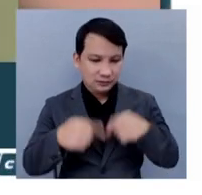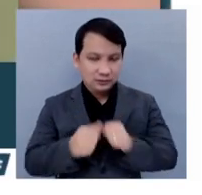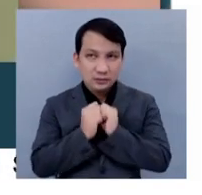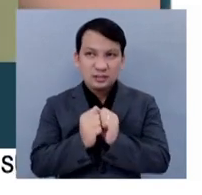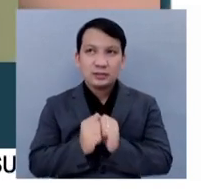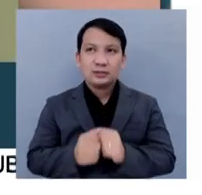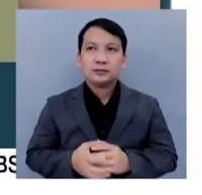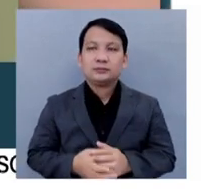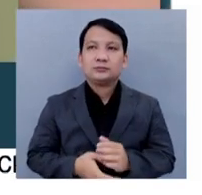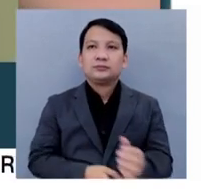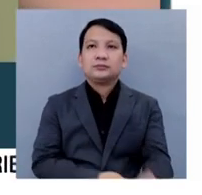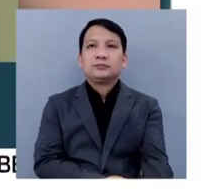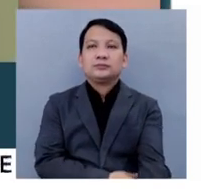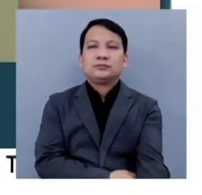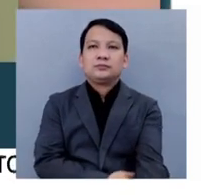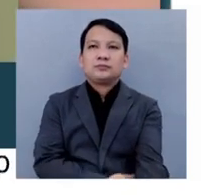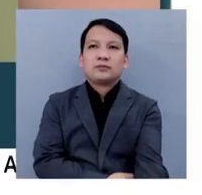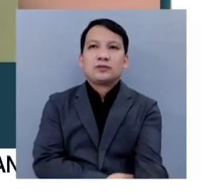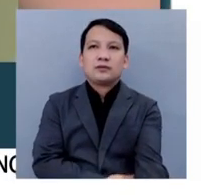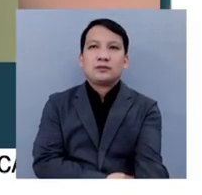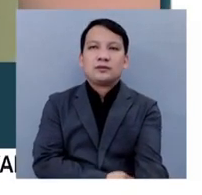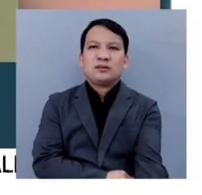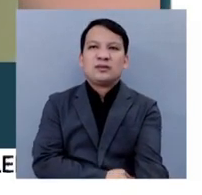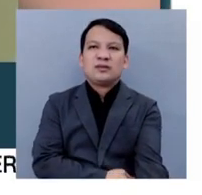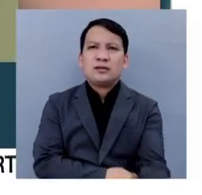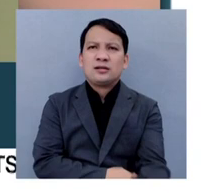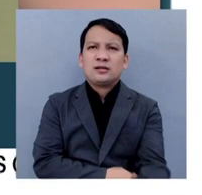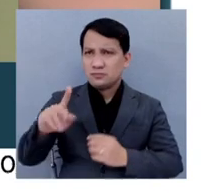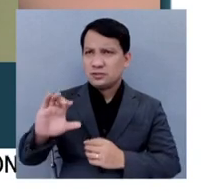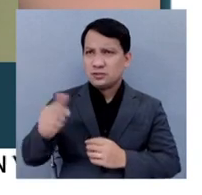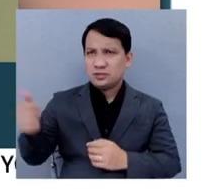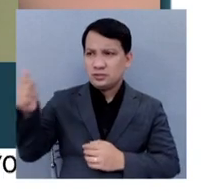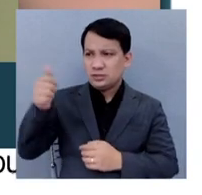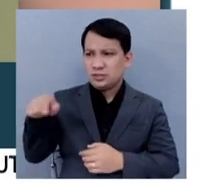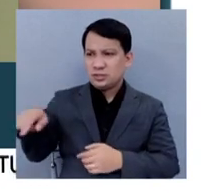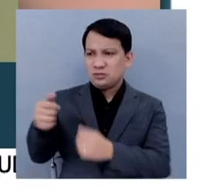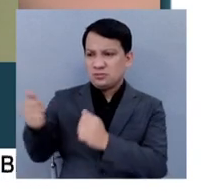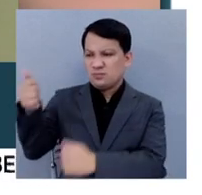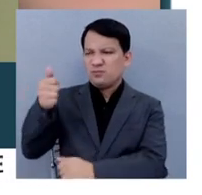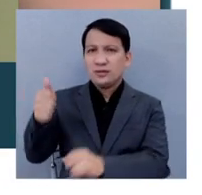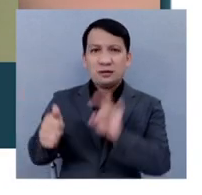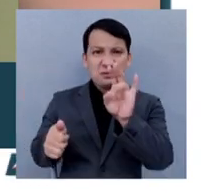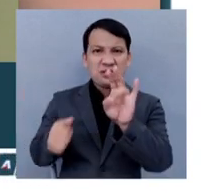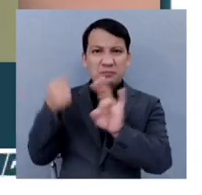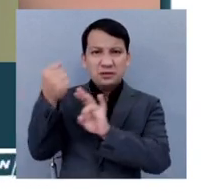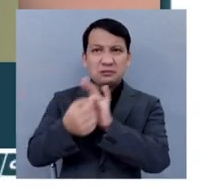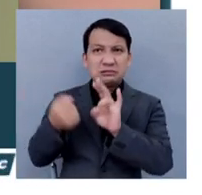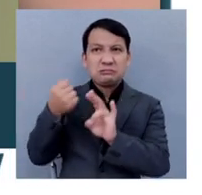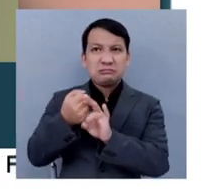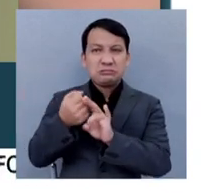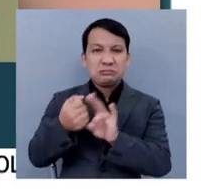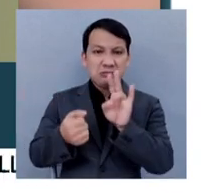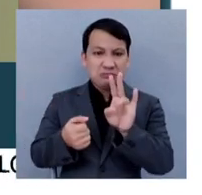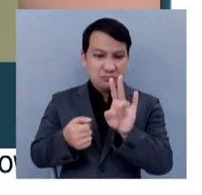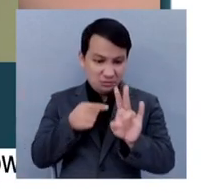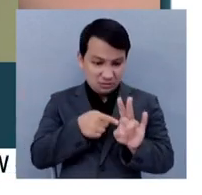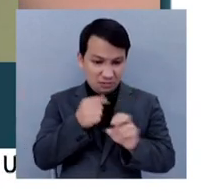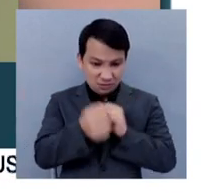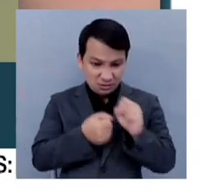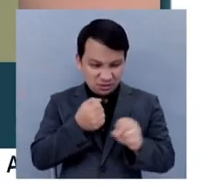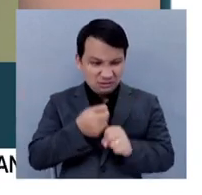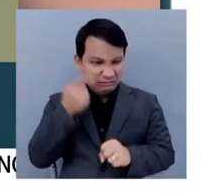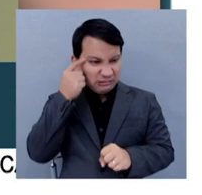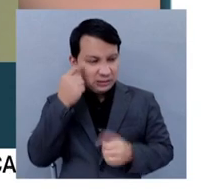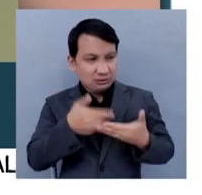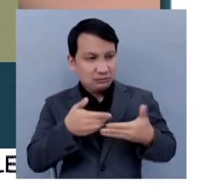So we heard from the PCGG chair saying it could take 7 years. Well, that's what he thinks, that